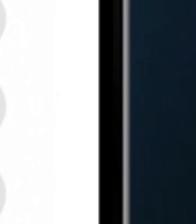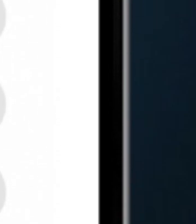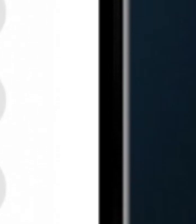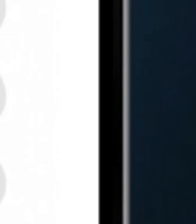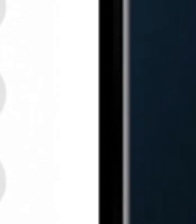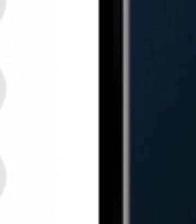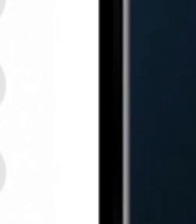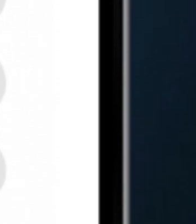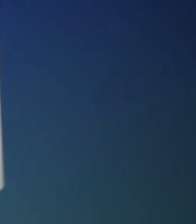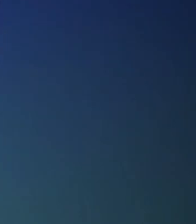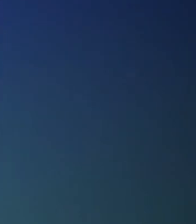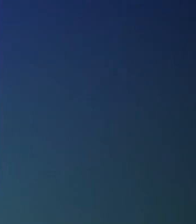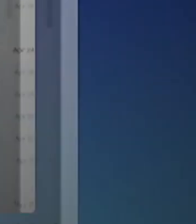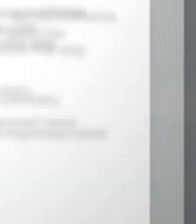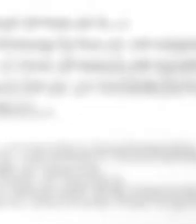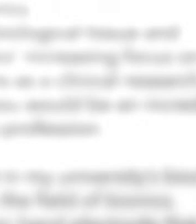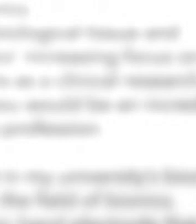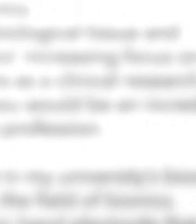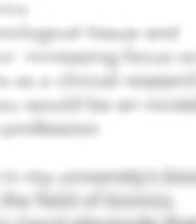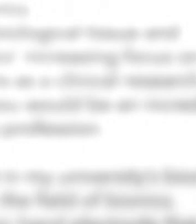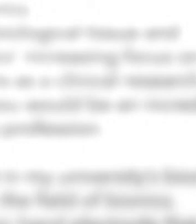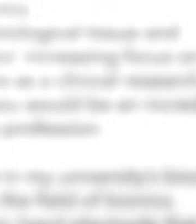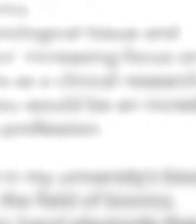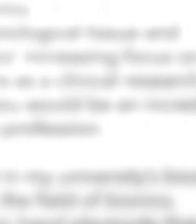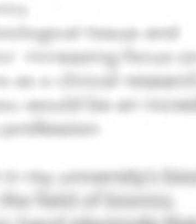011-714-6133 goba le romele email go